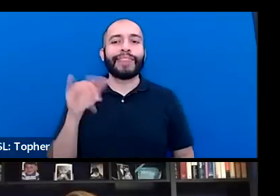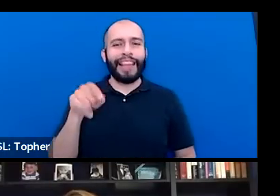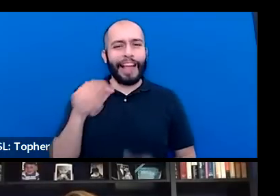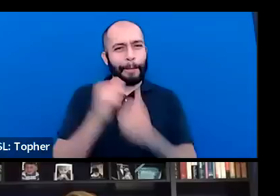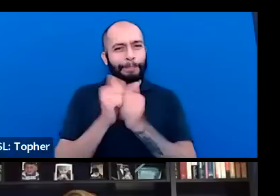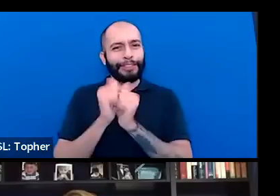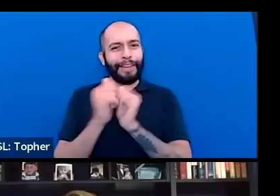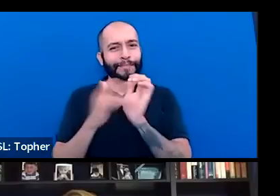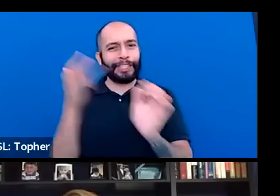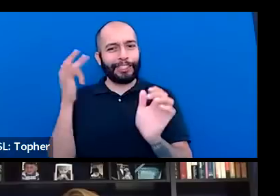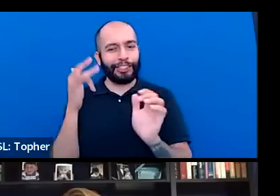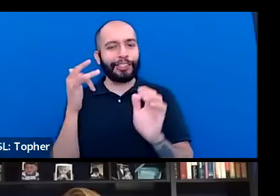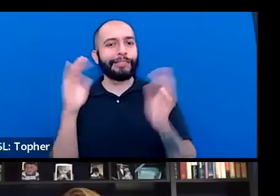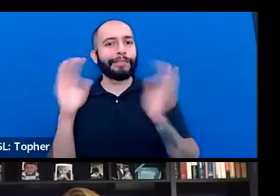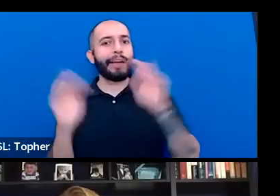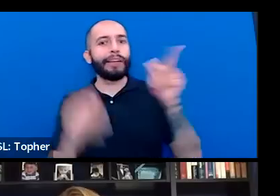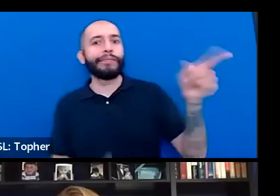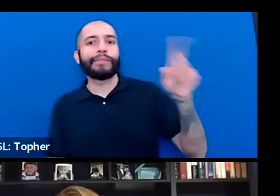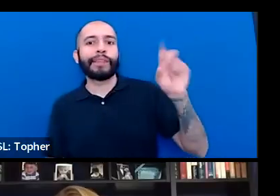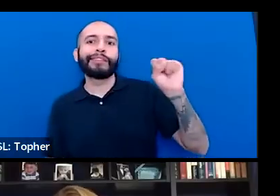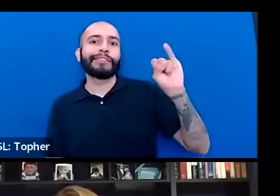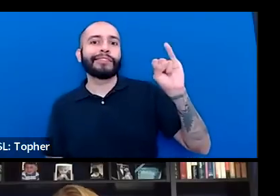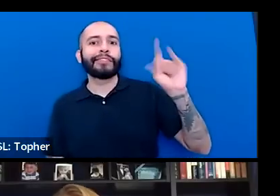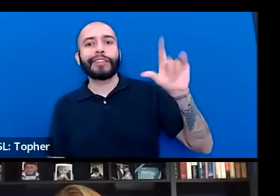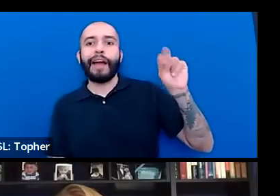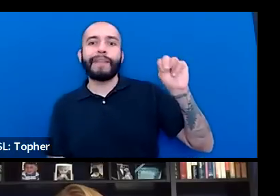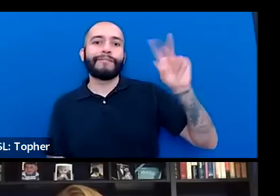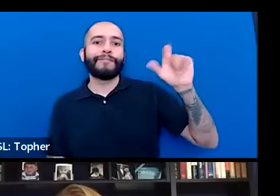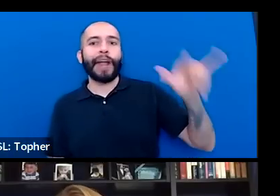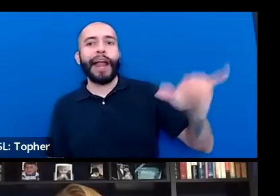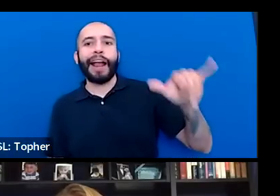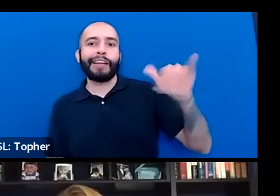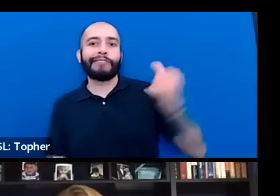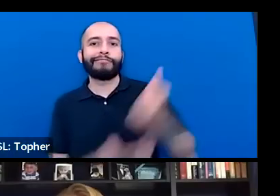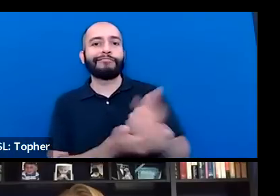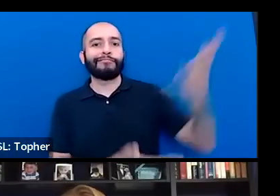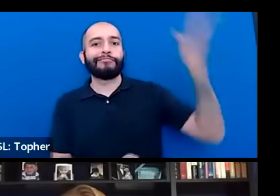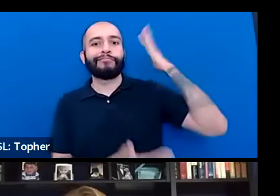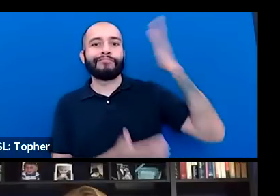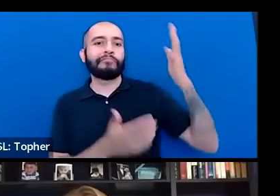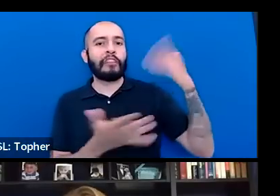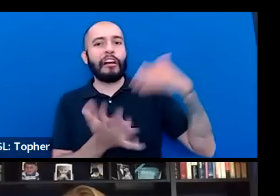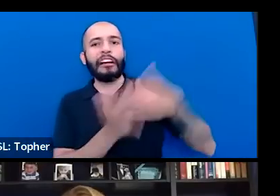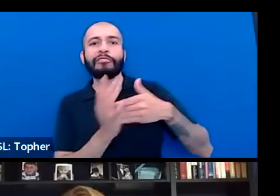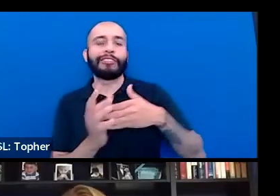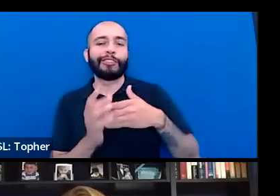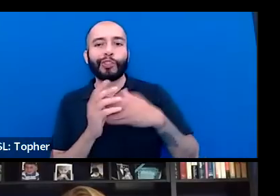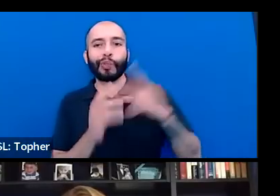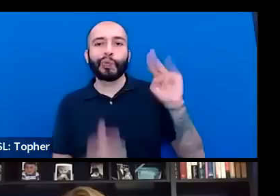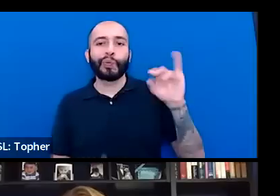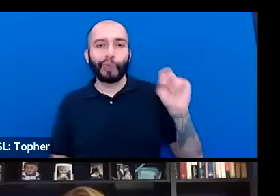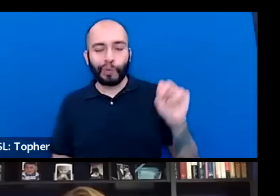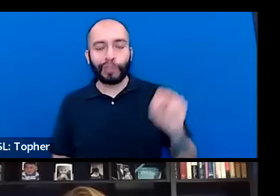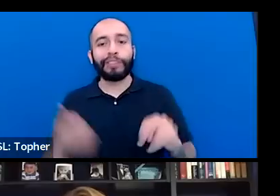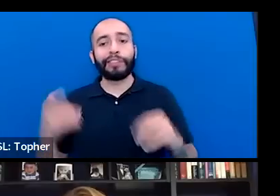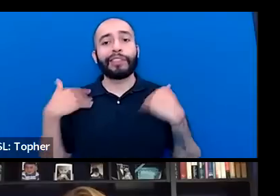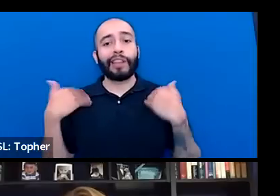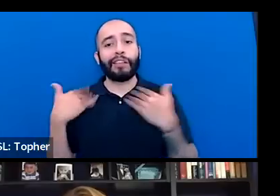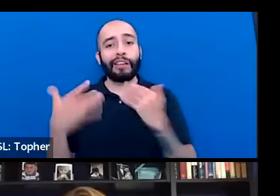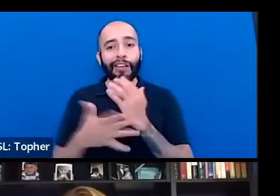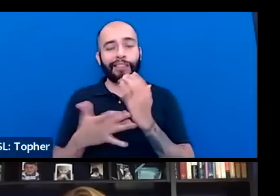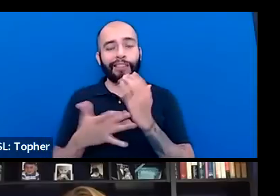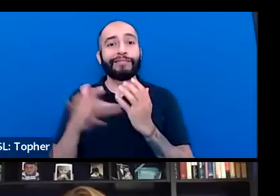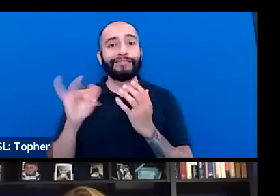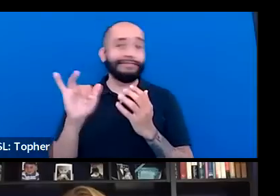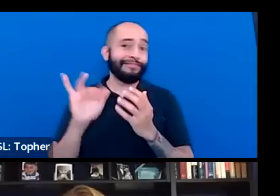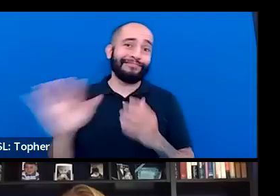If the young techies would, like the rest of their generation, be attracted to a company that says, okay, you can have